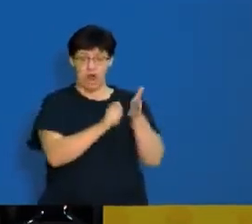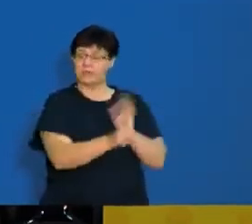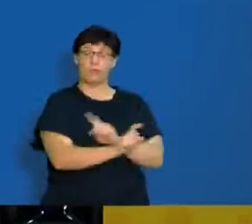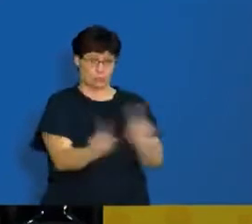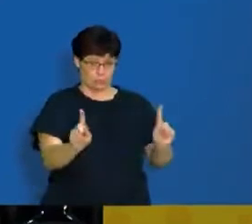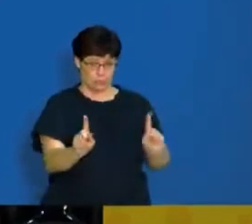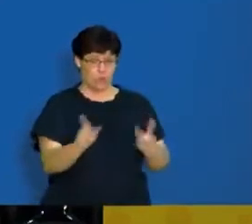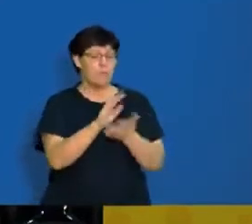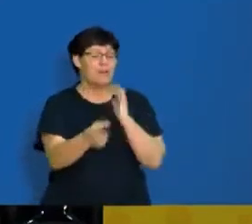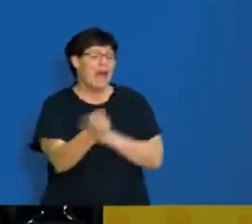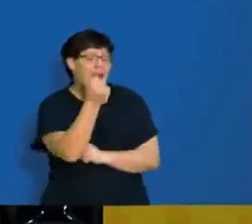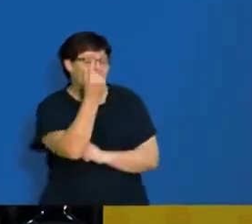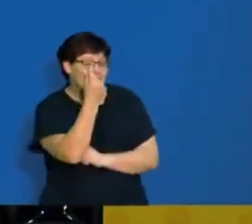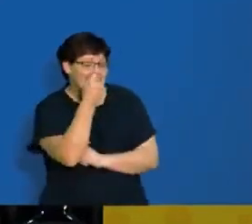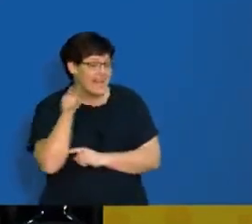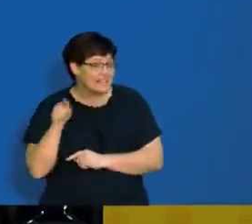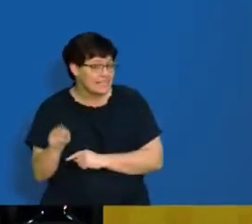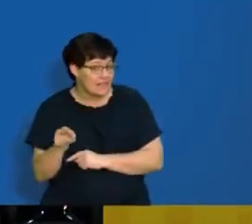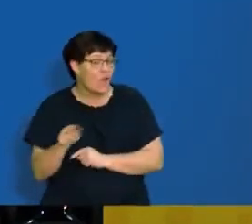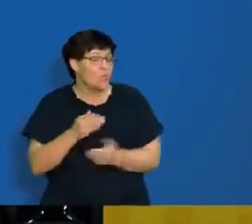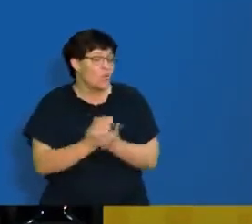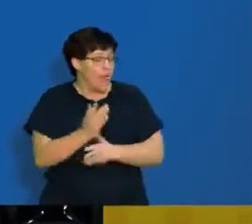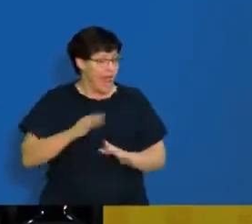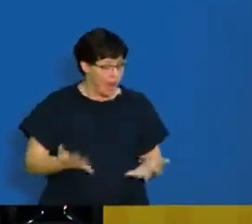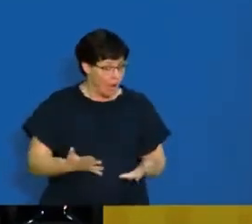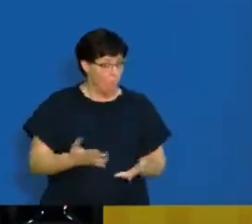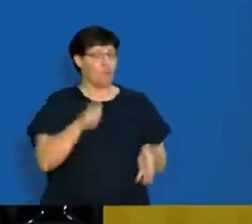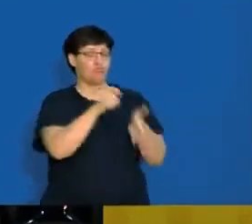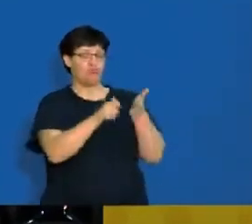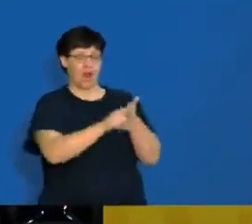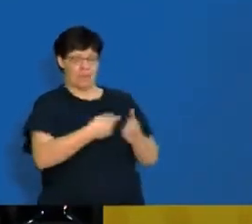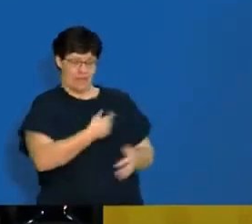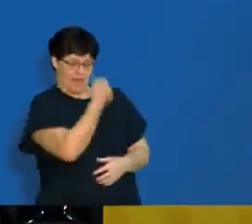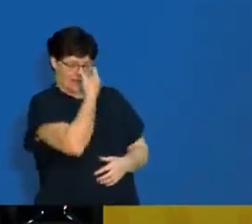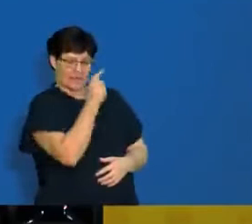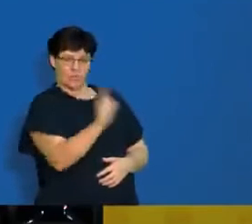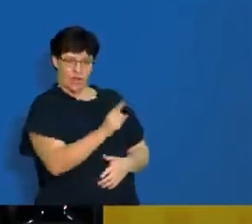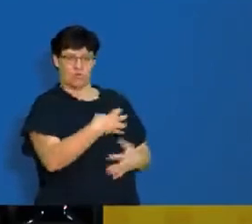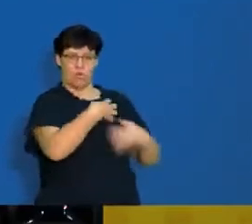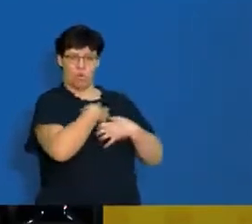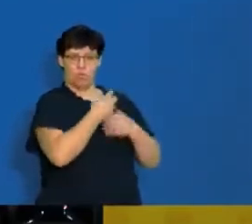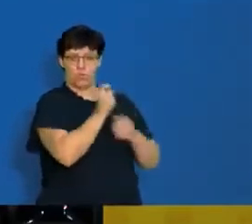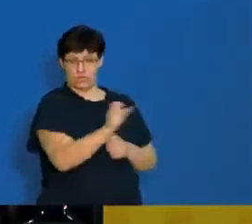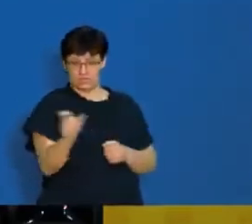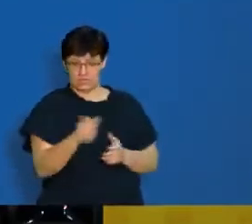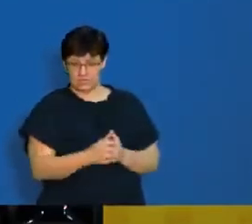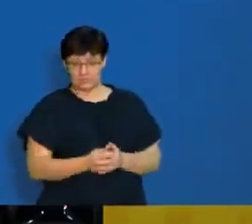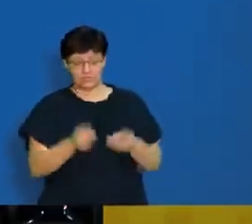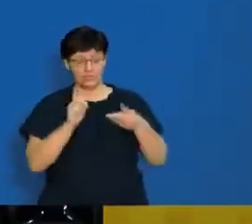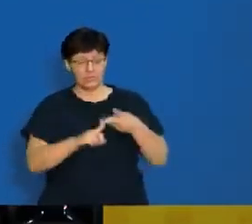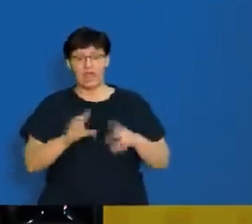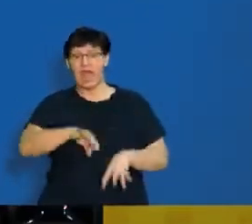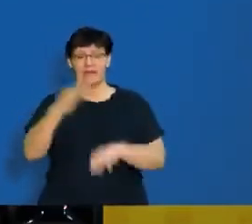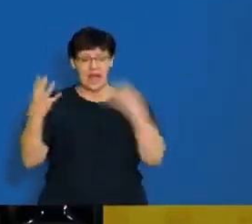to show understanding by using your own words. That is very important, guys. Okay, you need to analyze